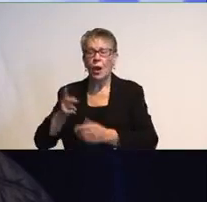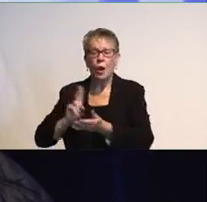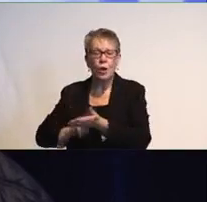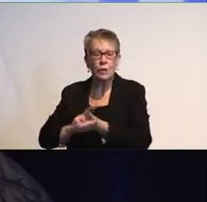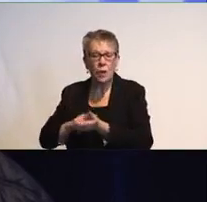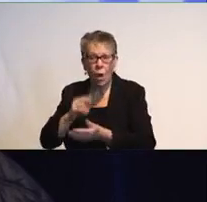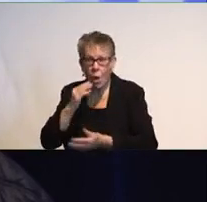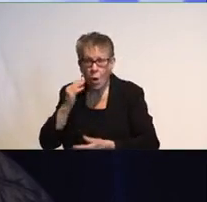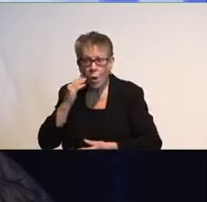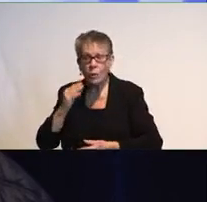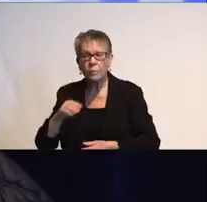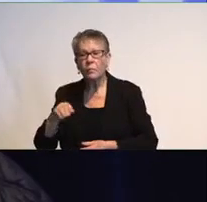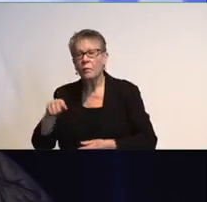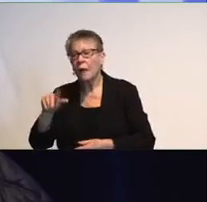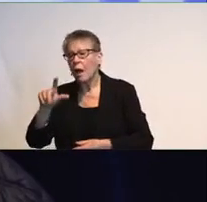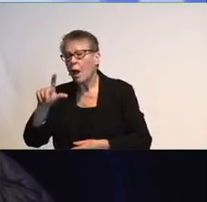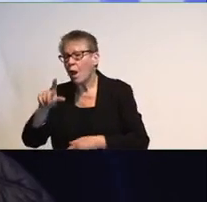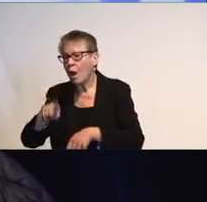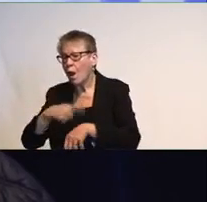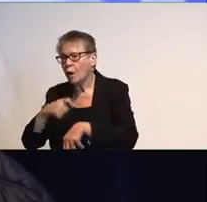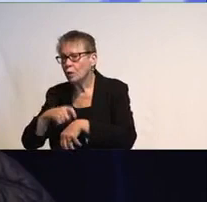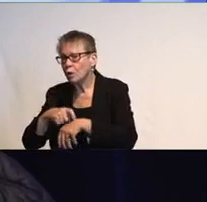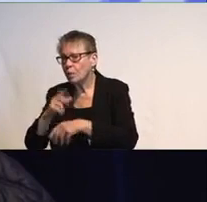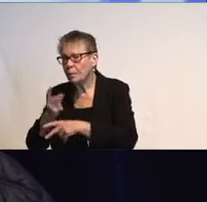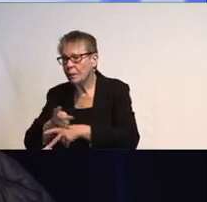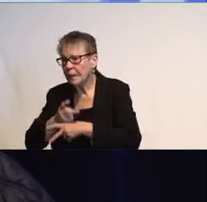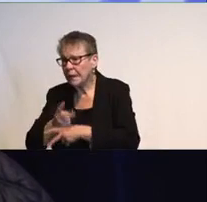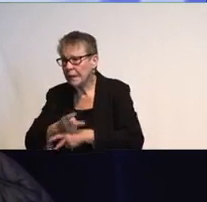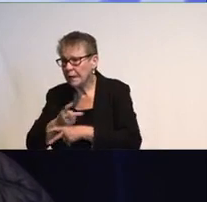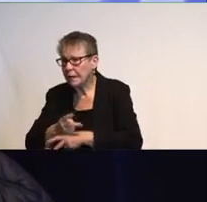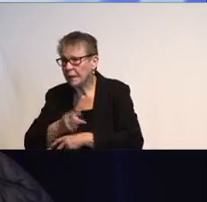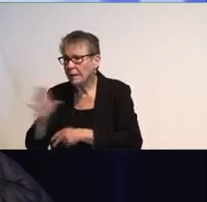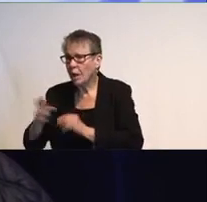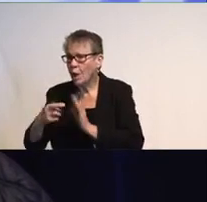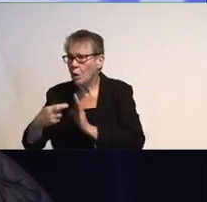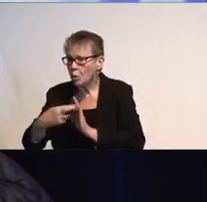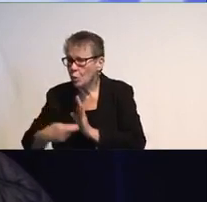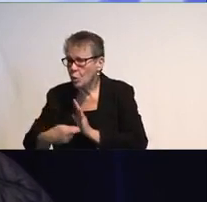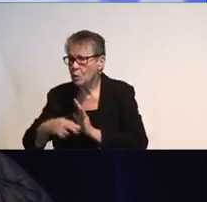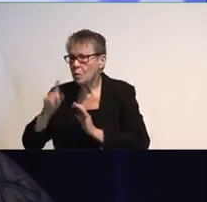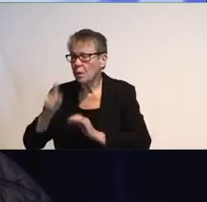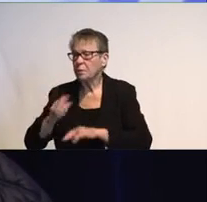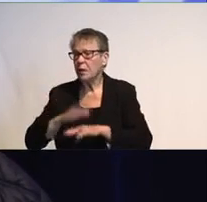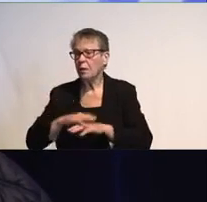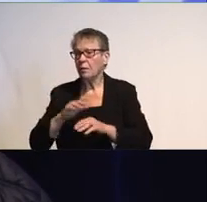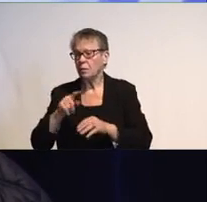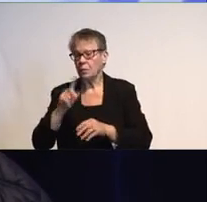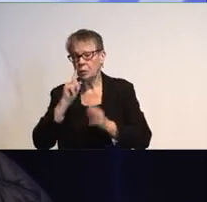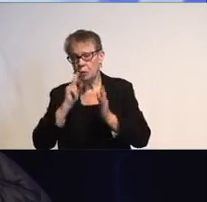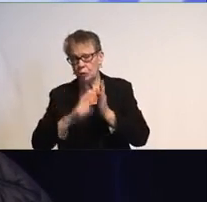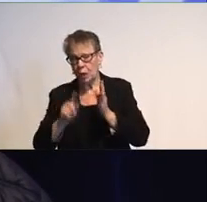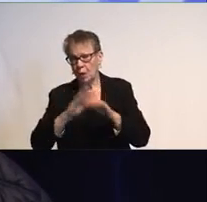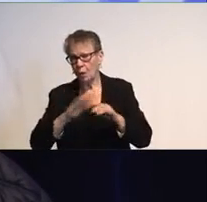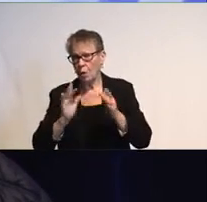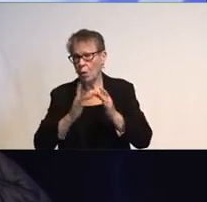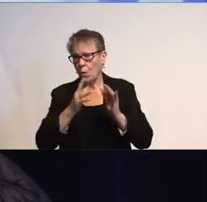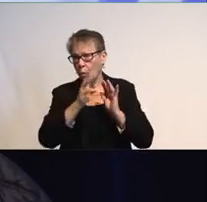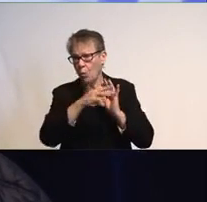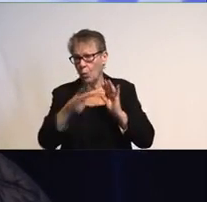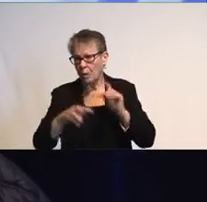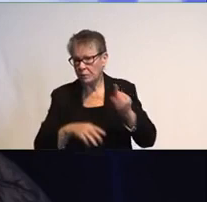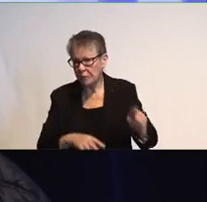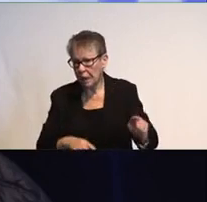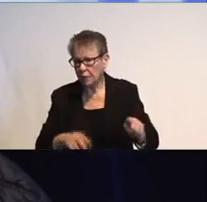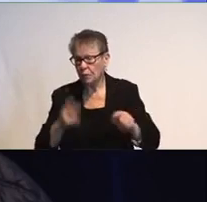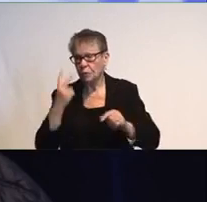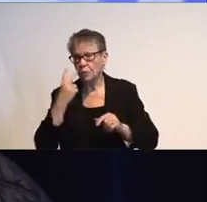posted vaccination coverage data for these facilities on our website. The latest data shows that 90.8% of